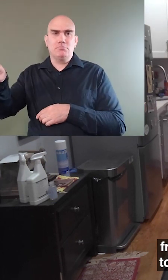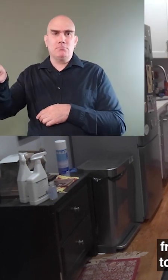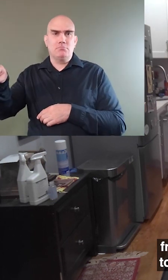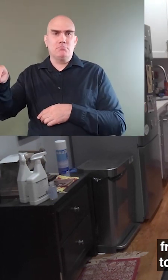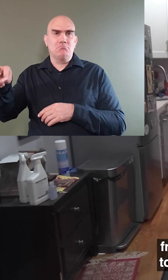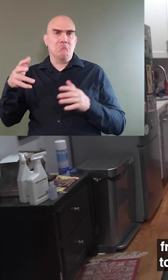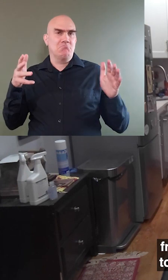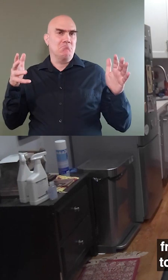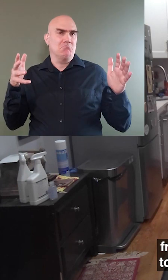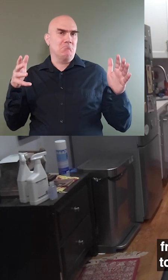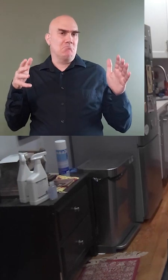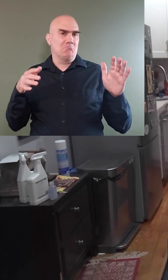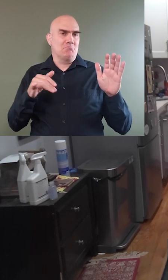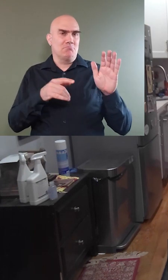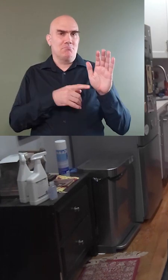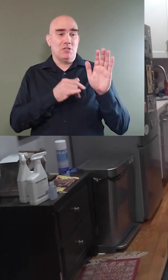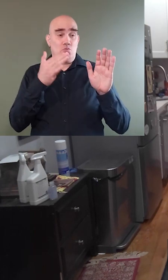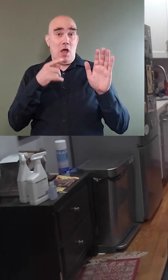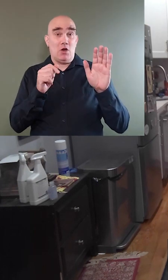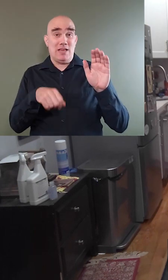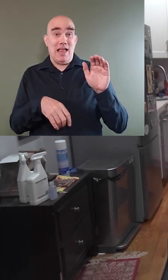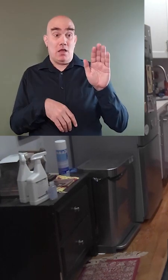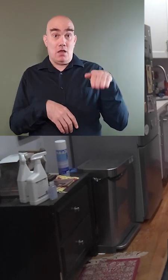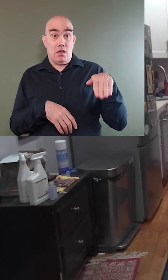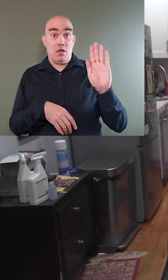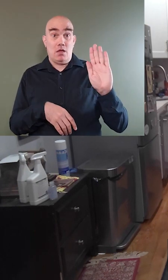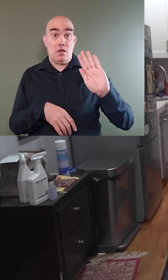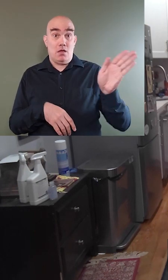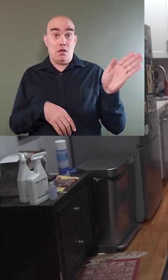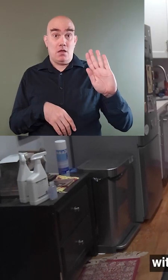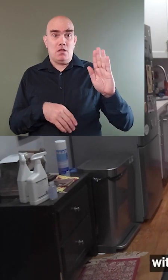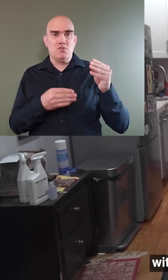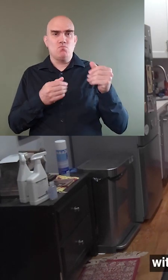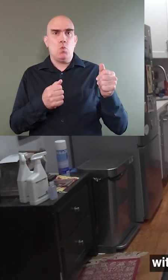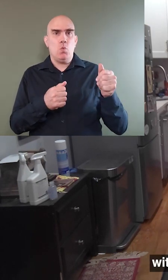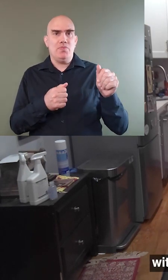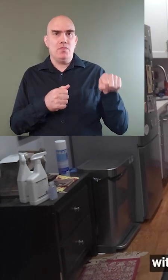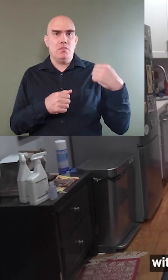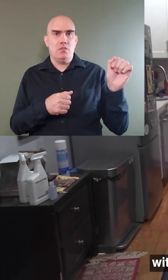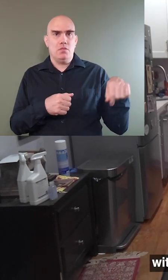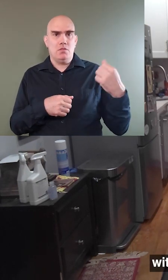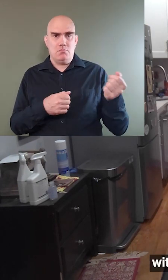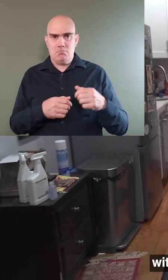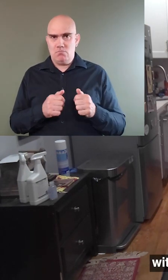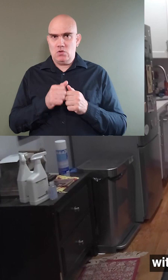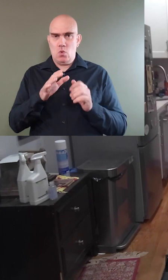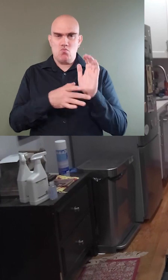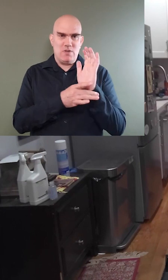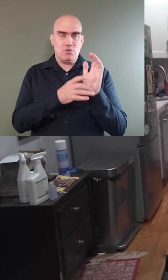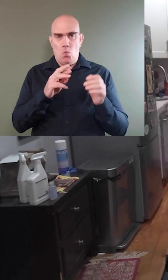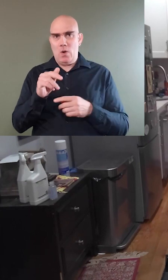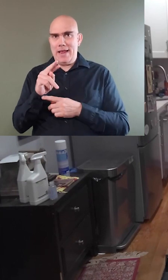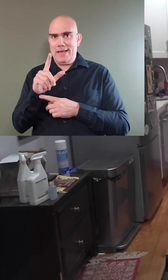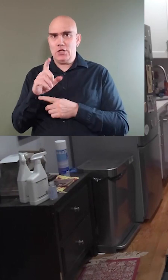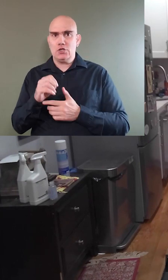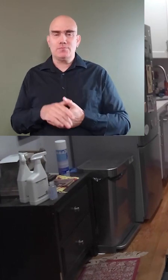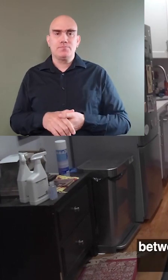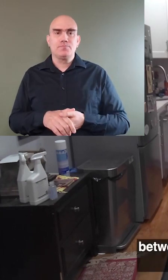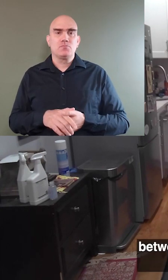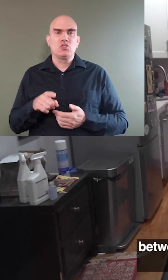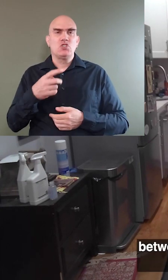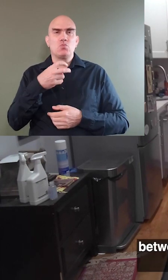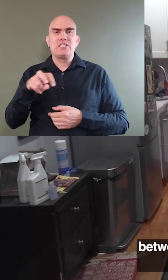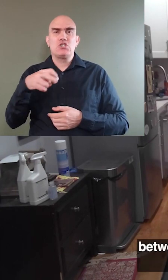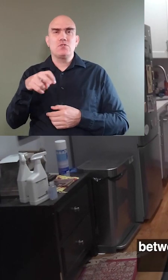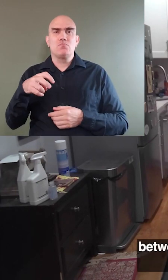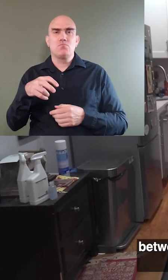to abduction, and that's why you can go through that pattern with your wrist or your ankle. You're just transitioning between